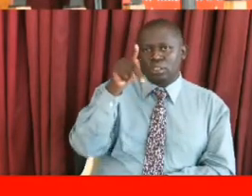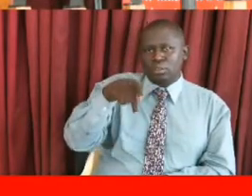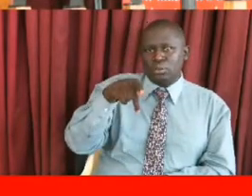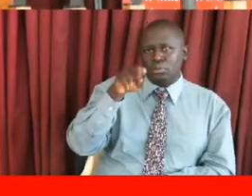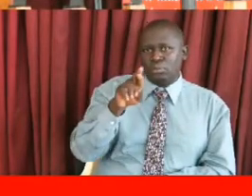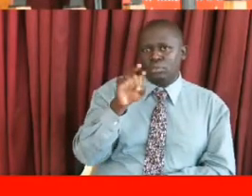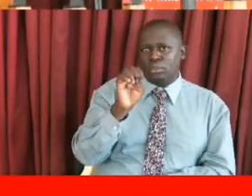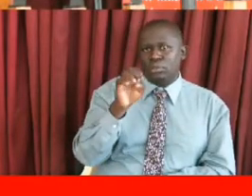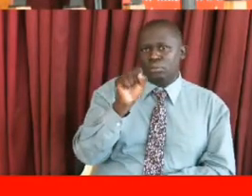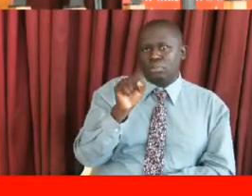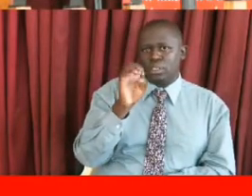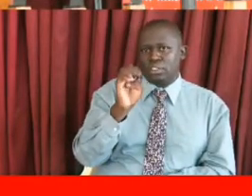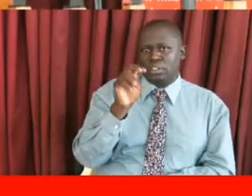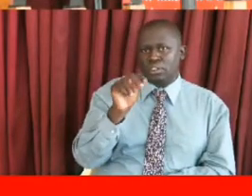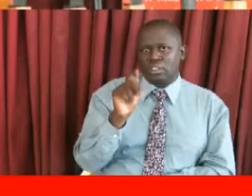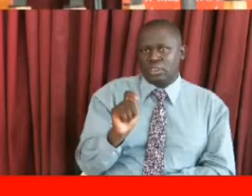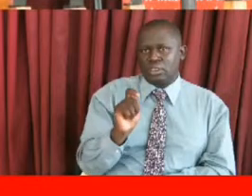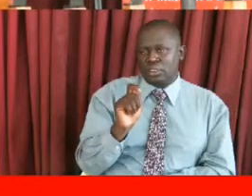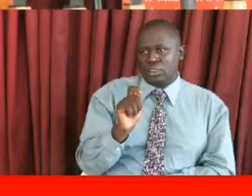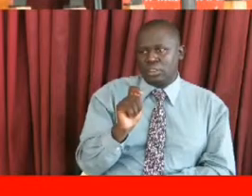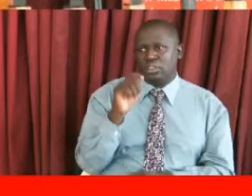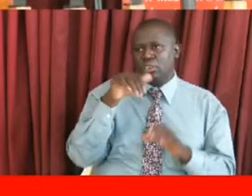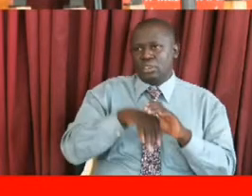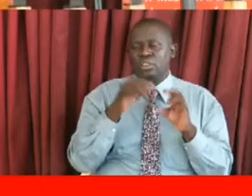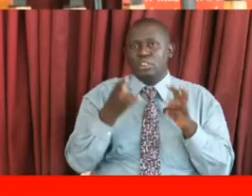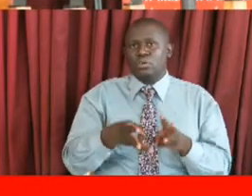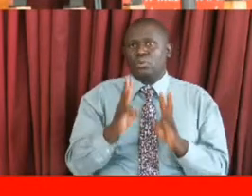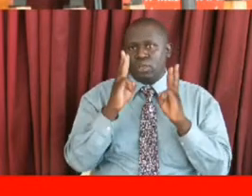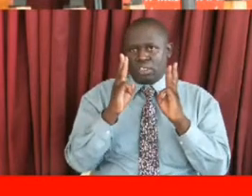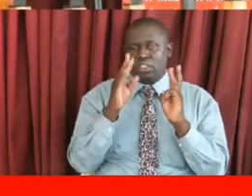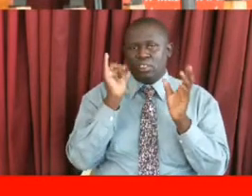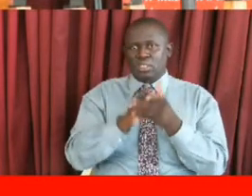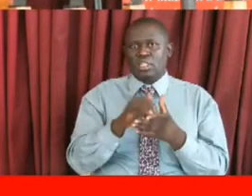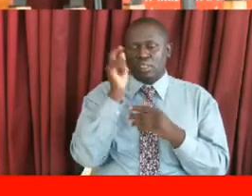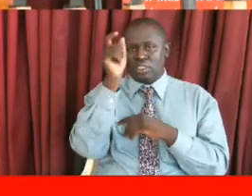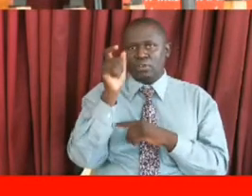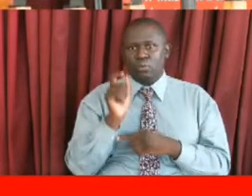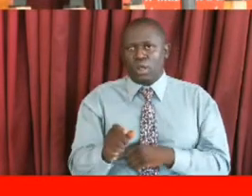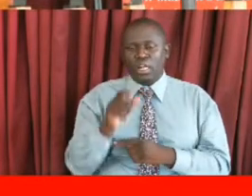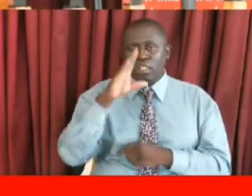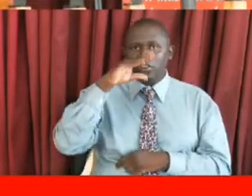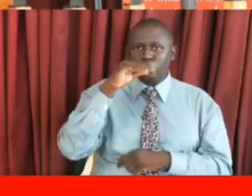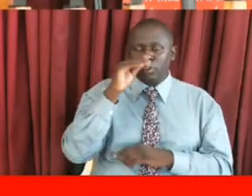not omnipresent in the way that the word speaks